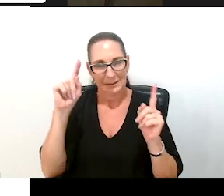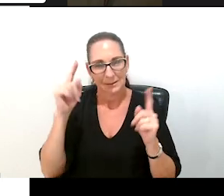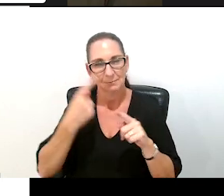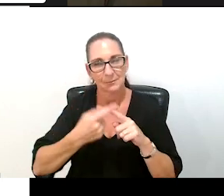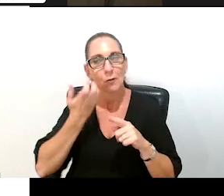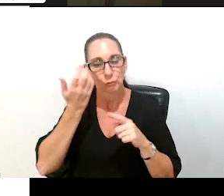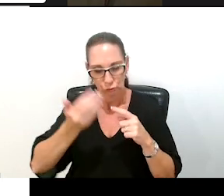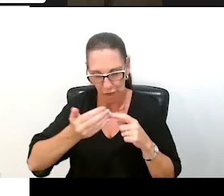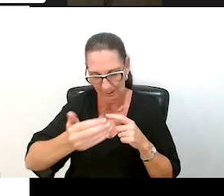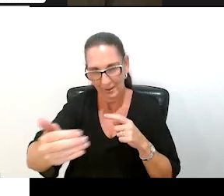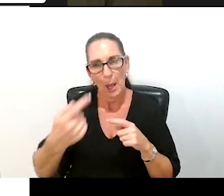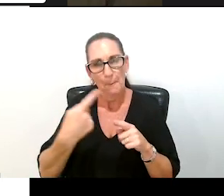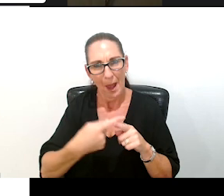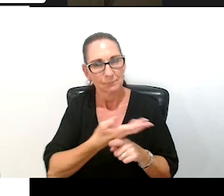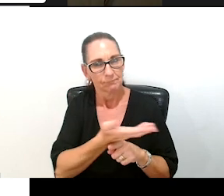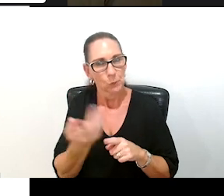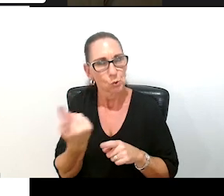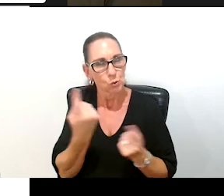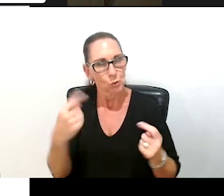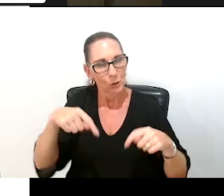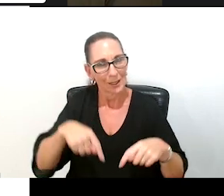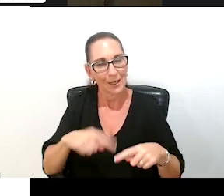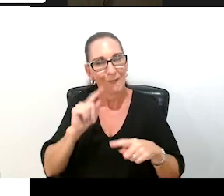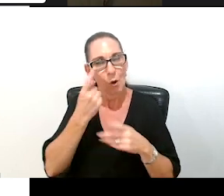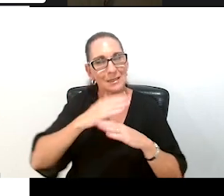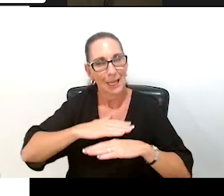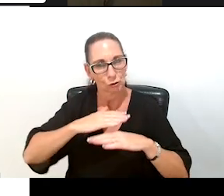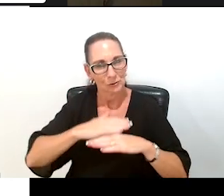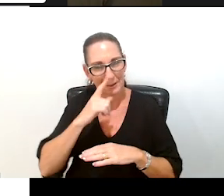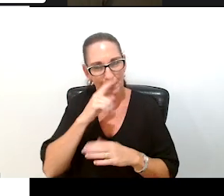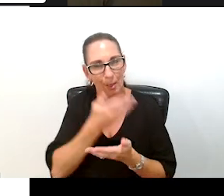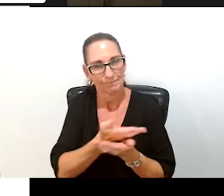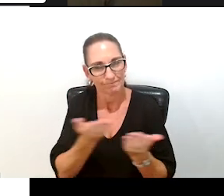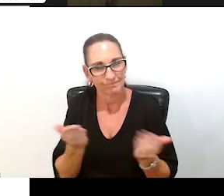particularly extend that to any First Nations people on the call today.